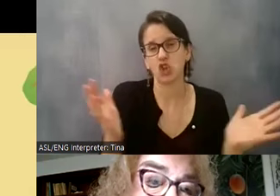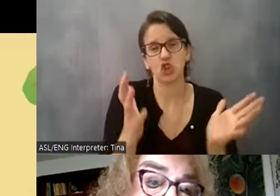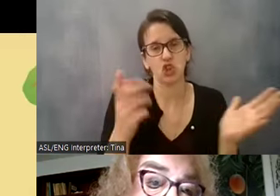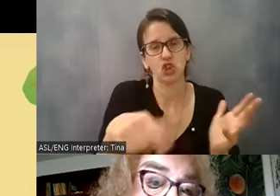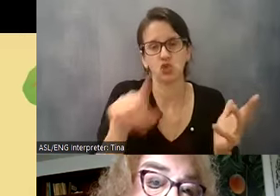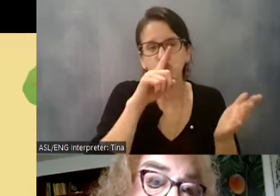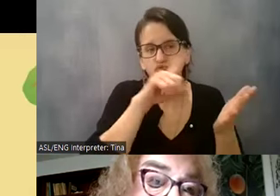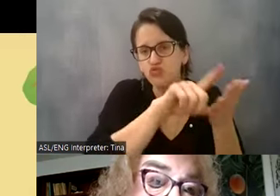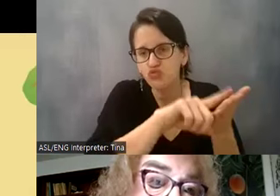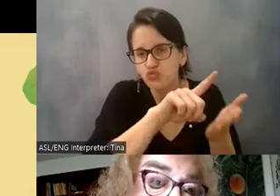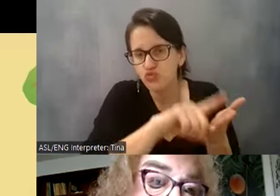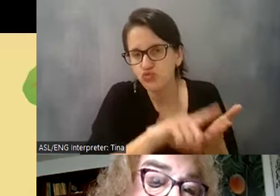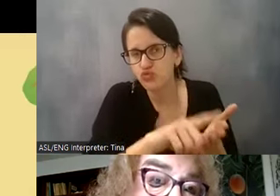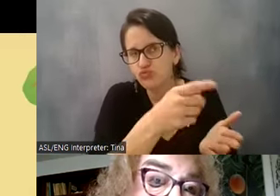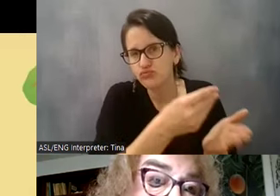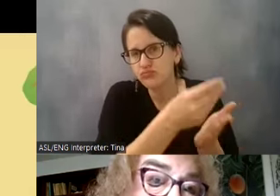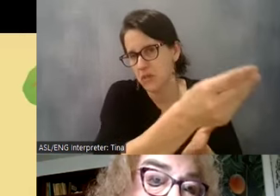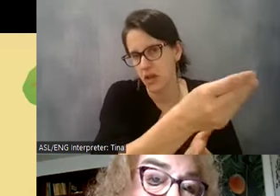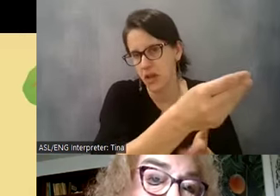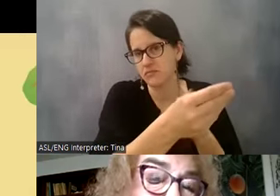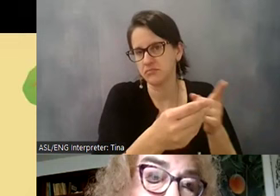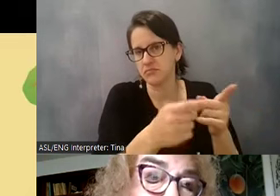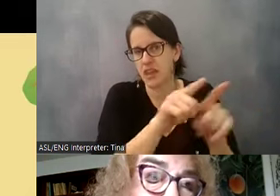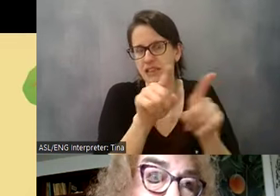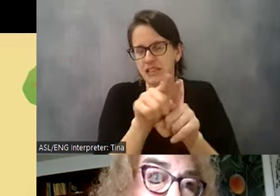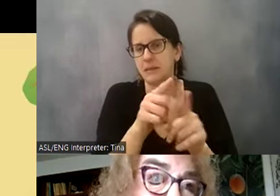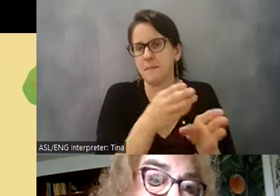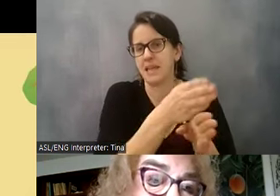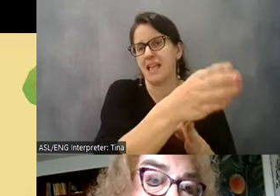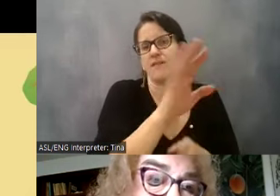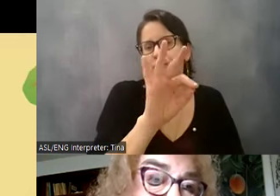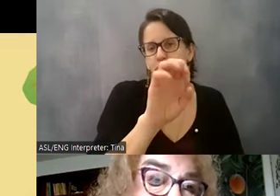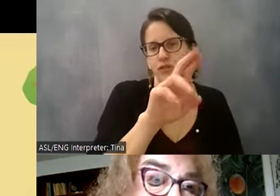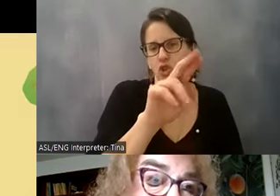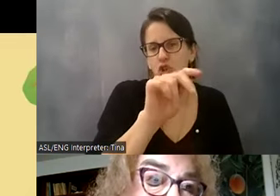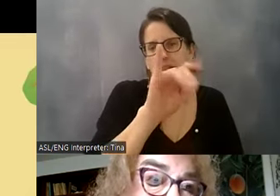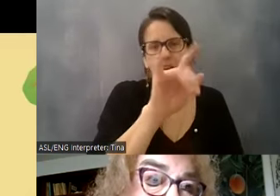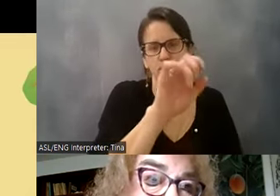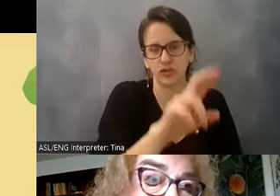that as your main source of fertility. Next slide.